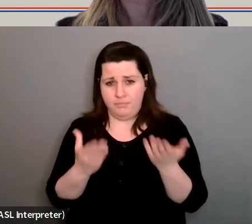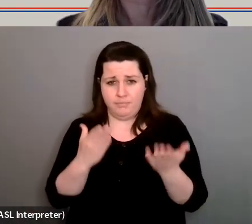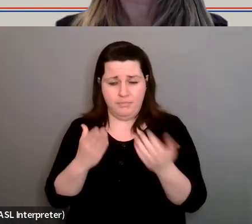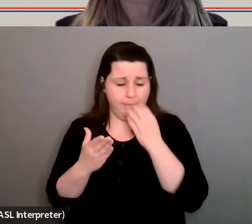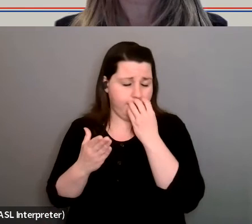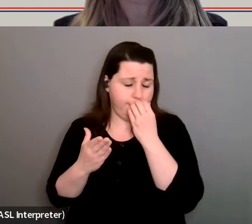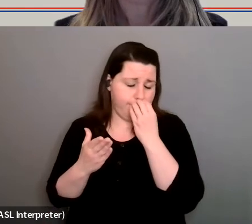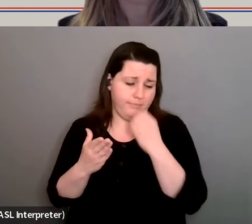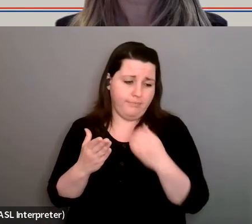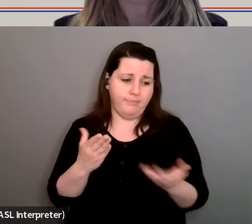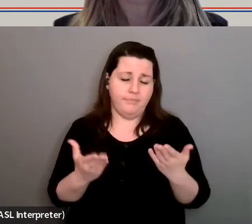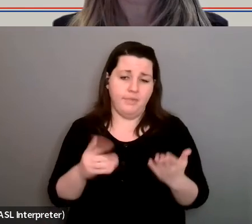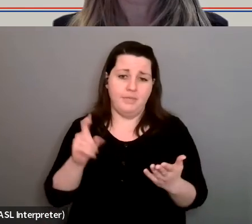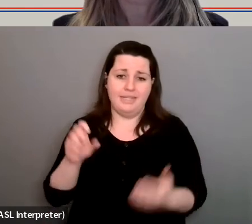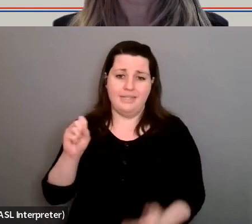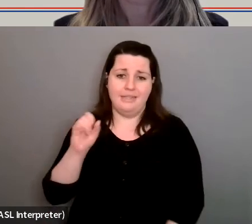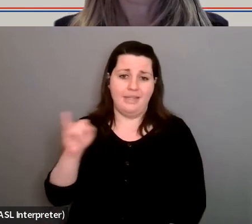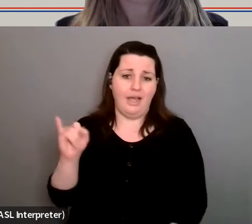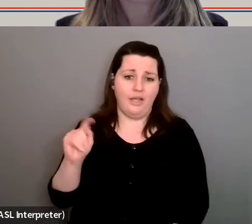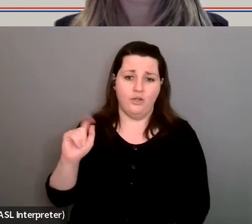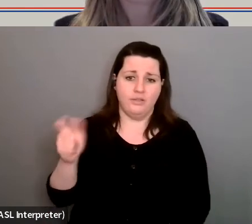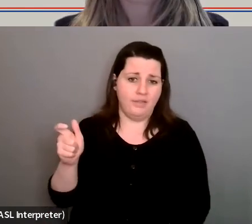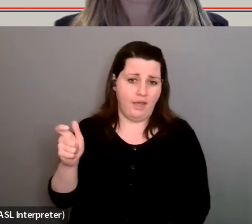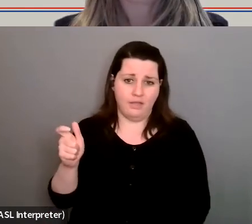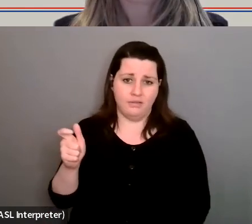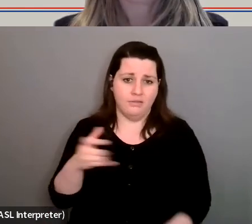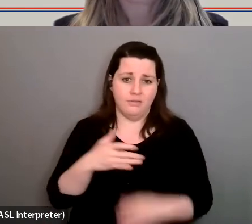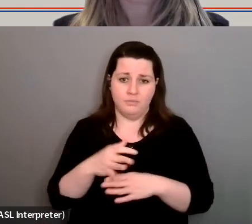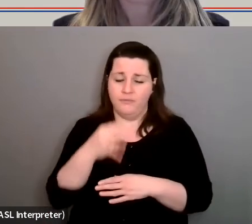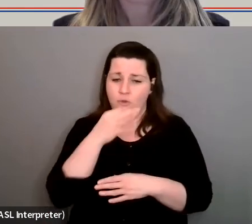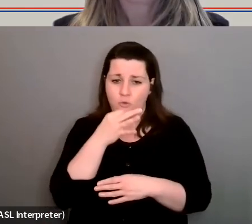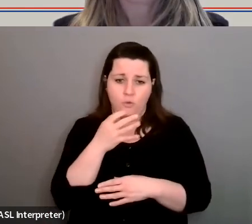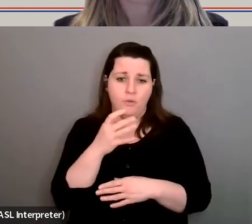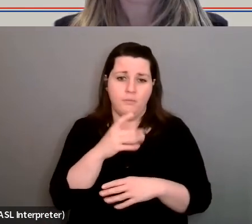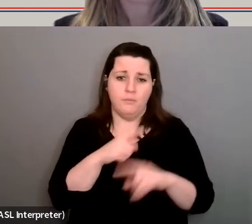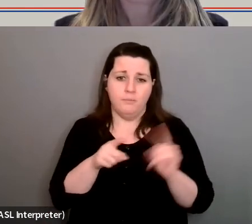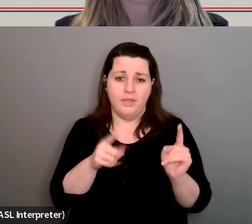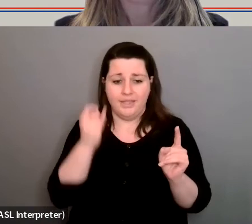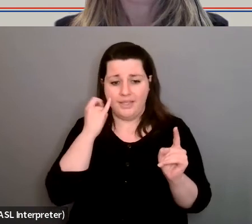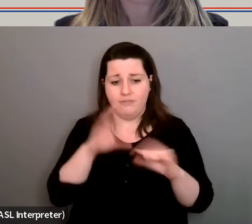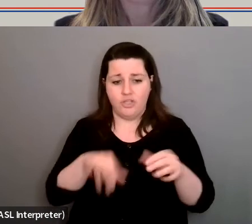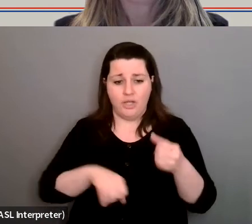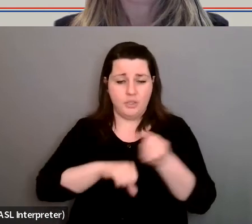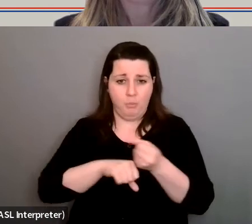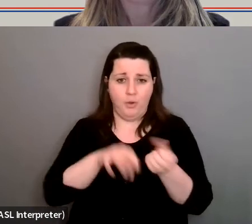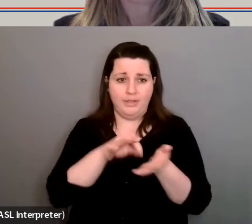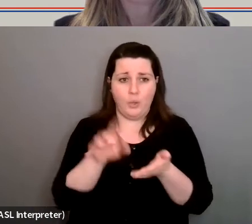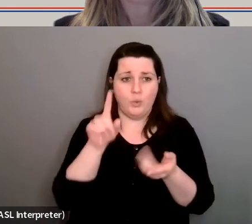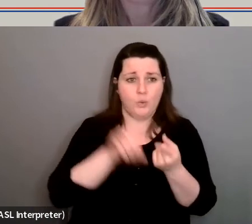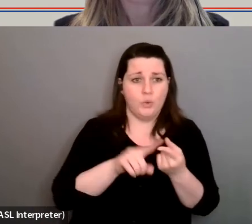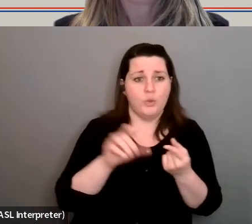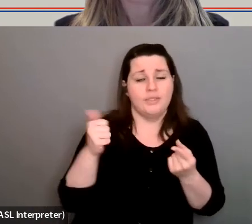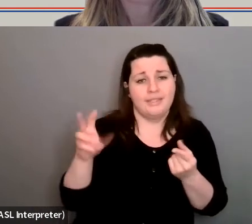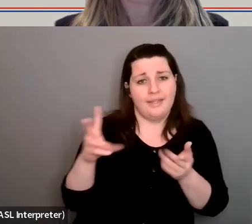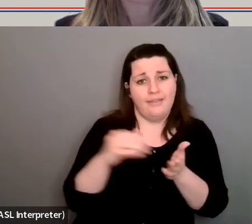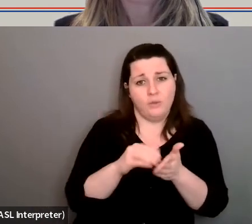an SSI or tax question, but I'll put it out there. If child support is counted towards the 16K and not